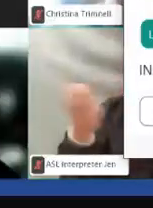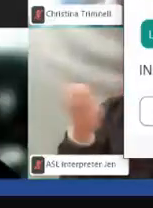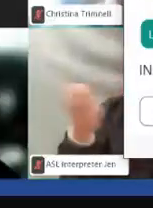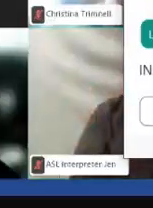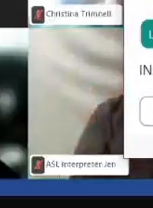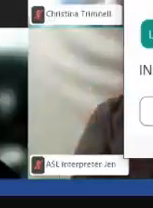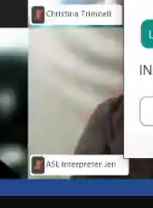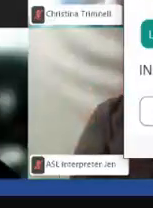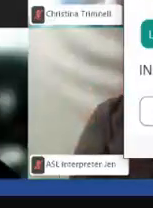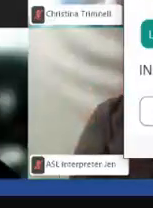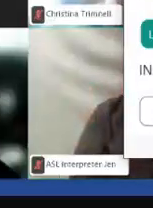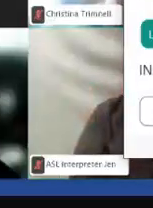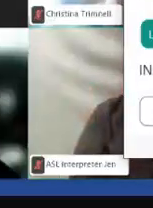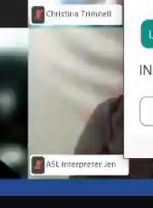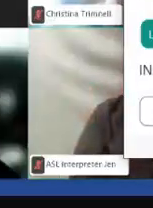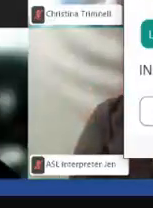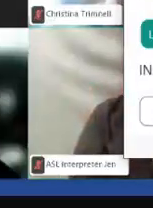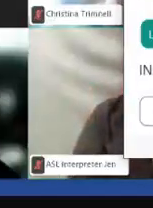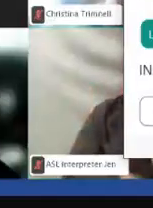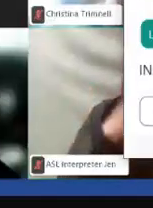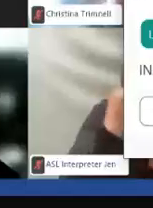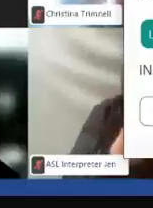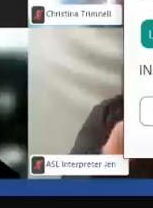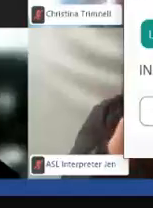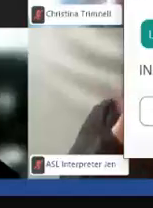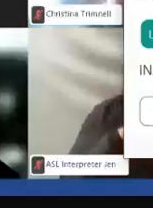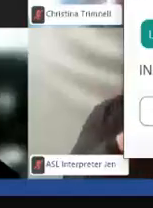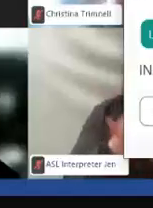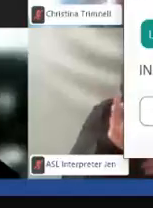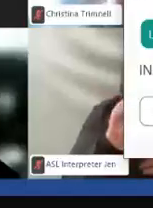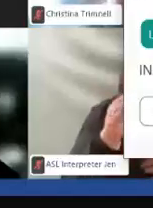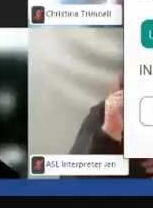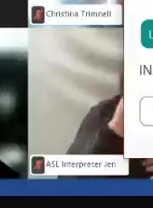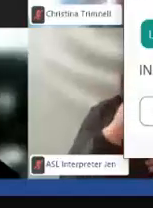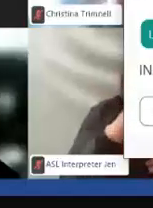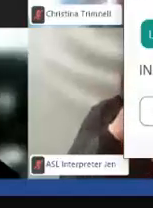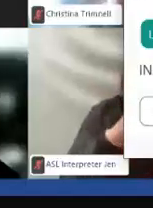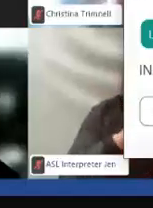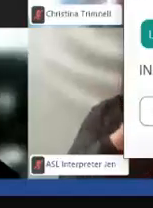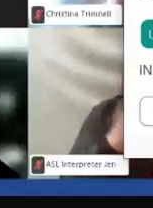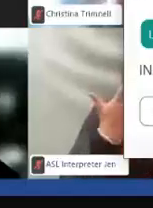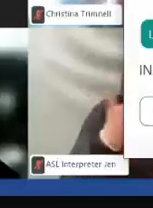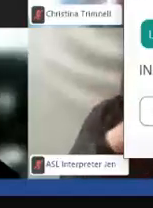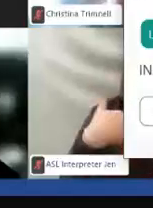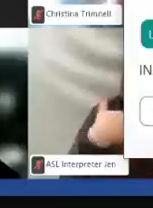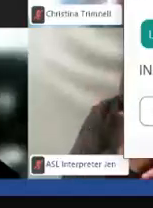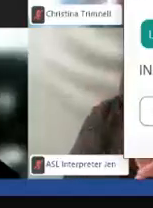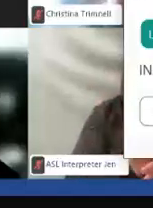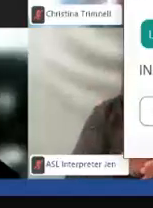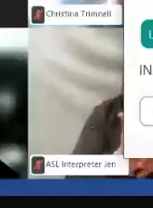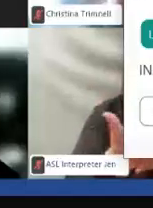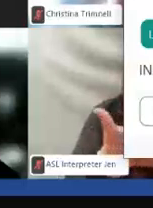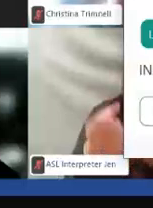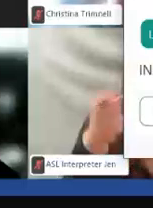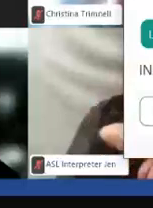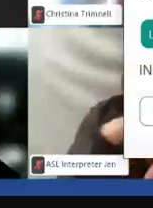also. All right, so that was the last agenda item, except for public comment. Because we are beyond time